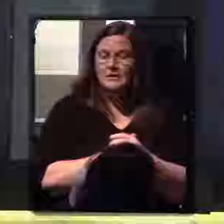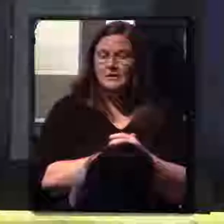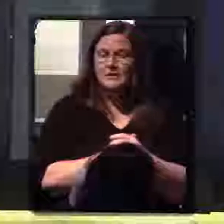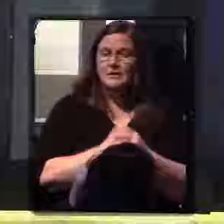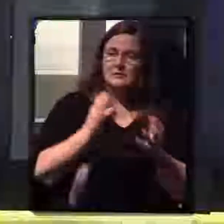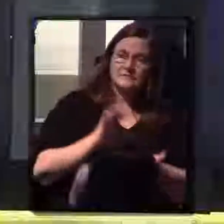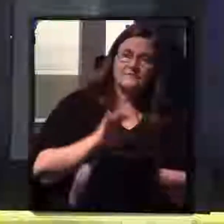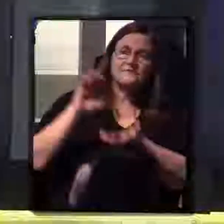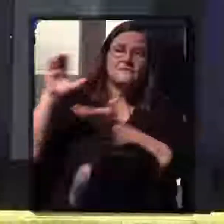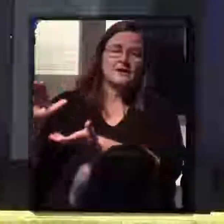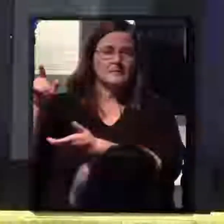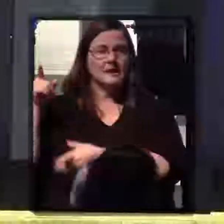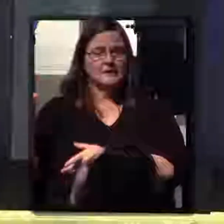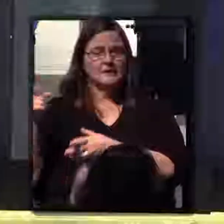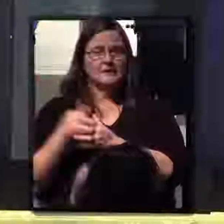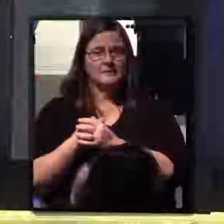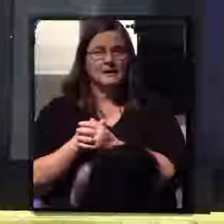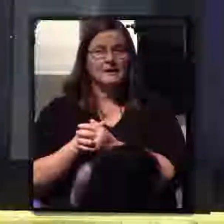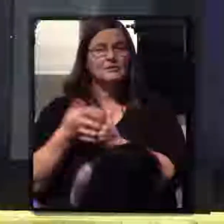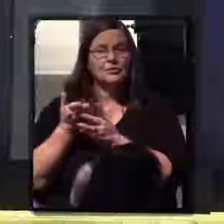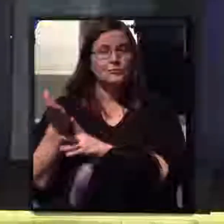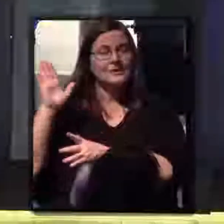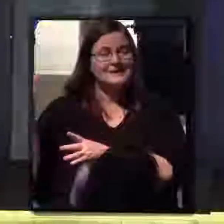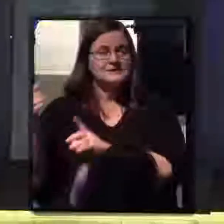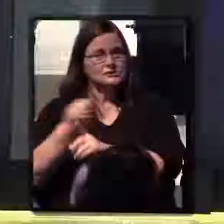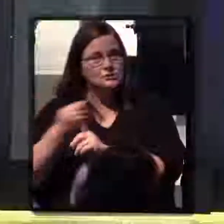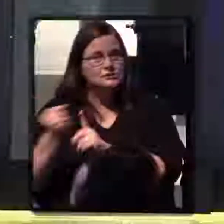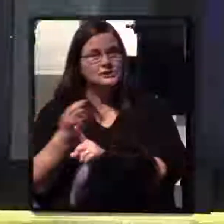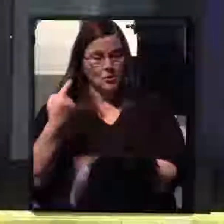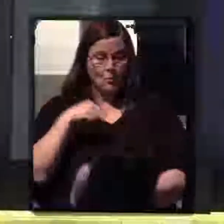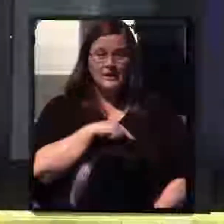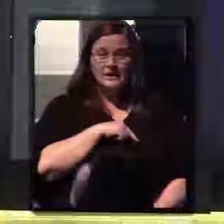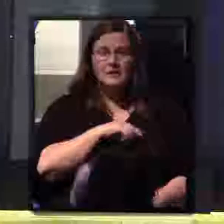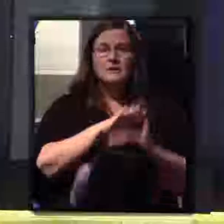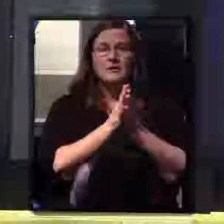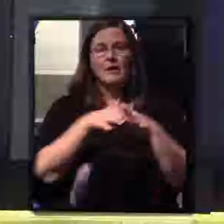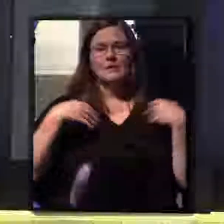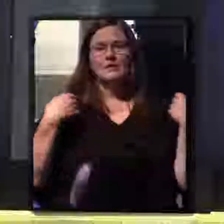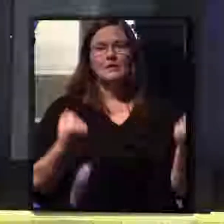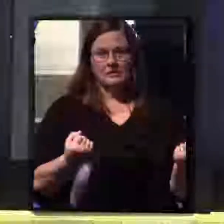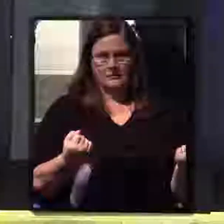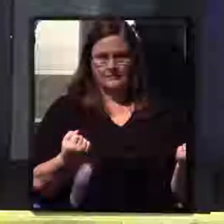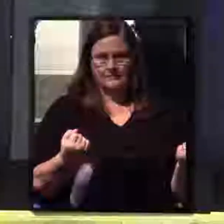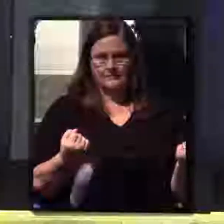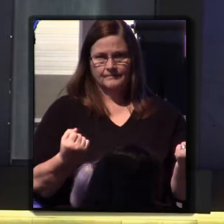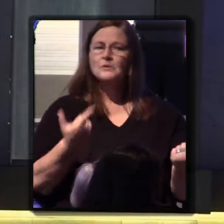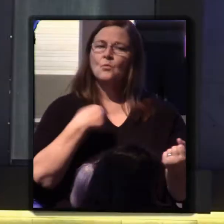for our shalom fell upon him. And by his scourging, we